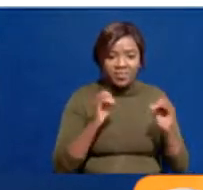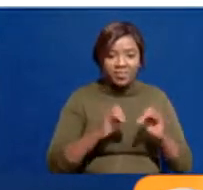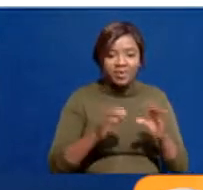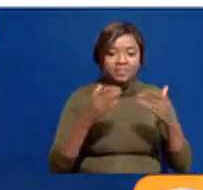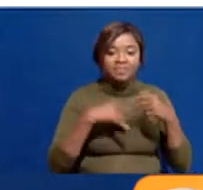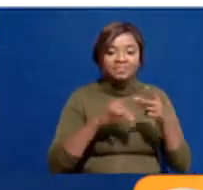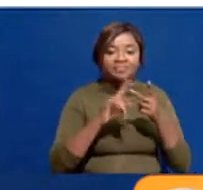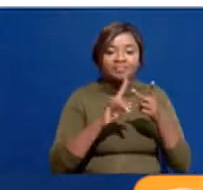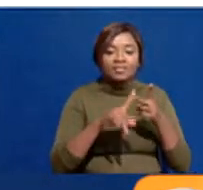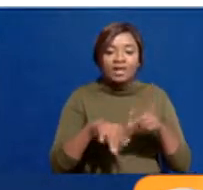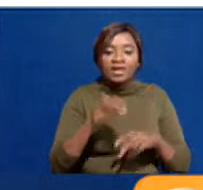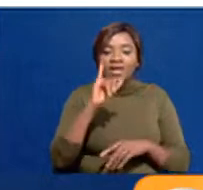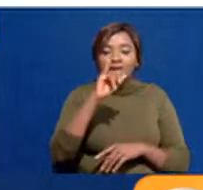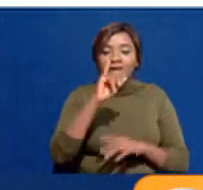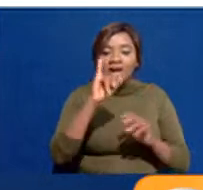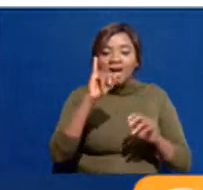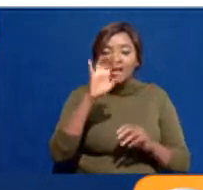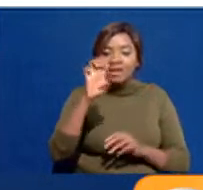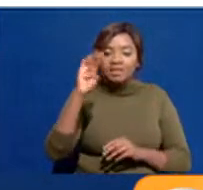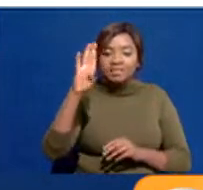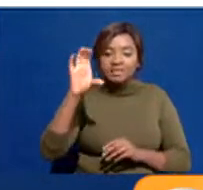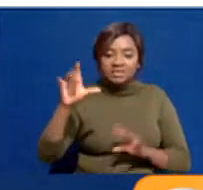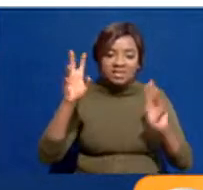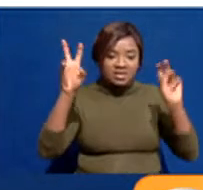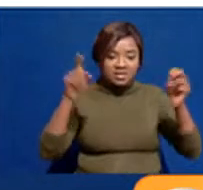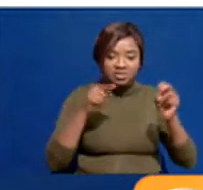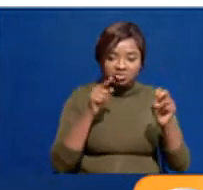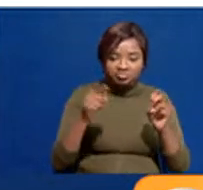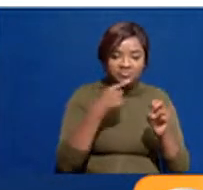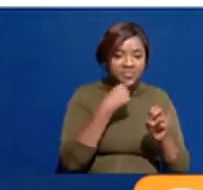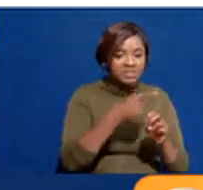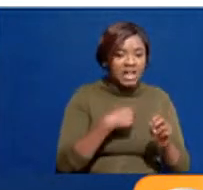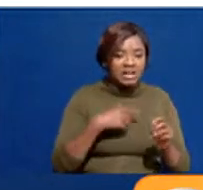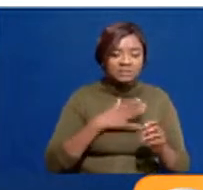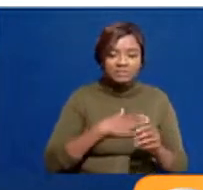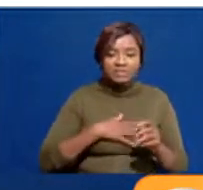us to allow them